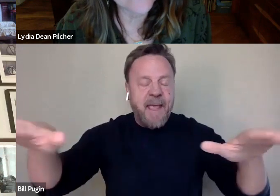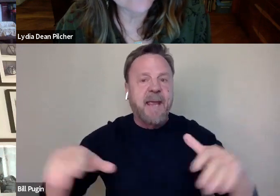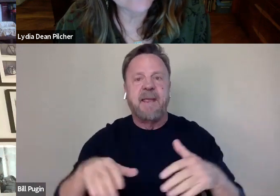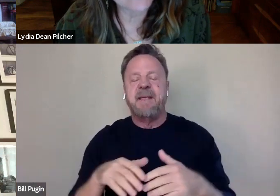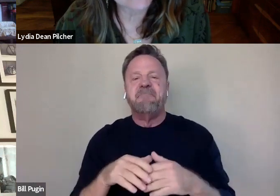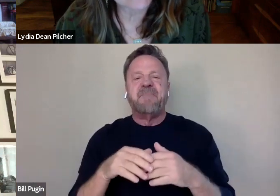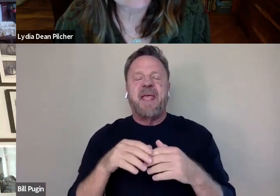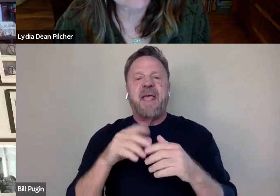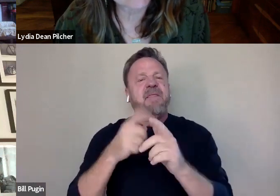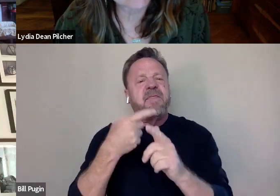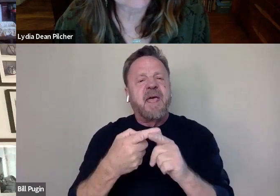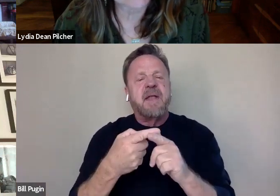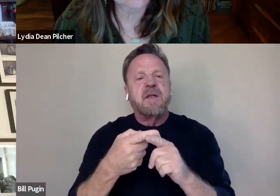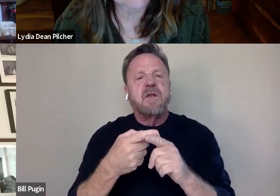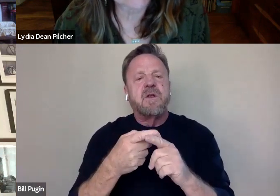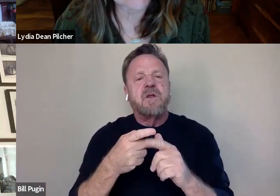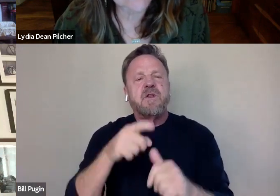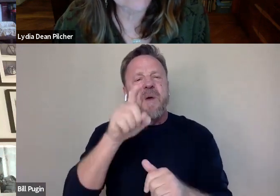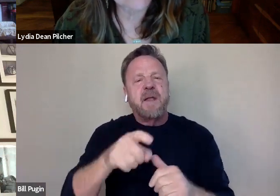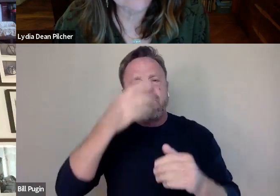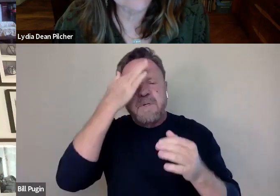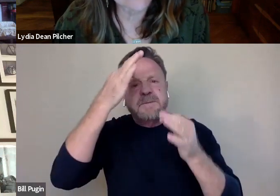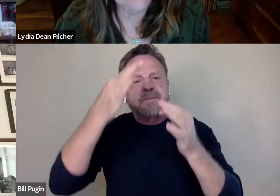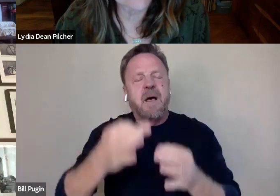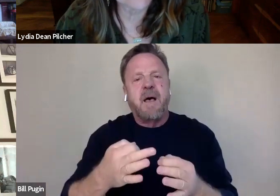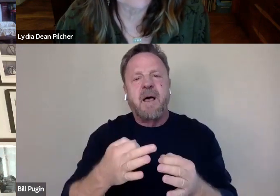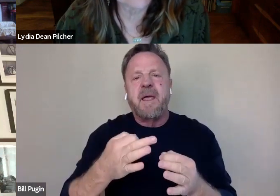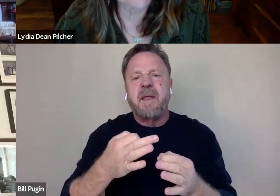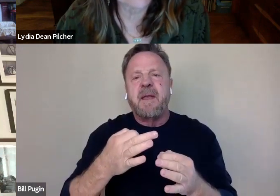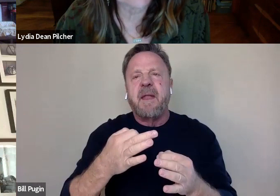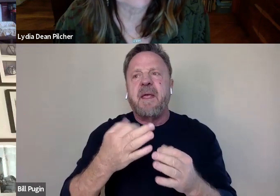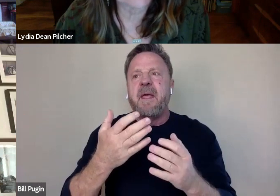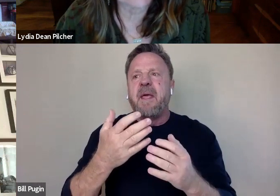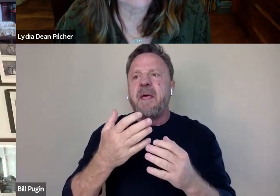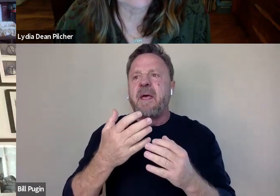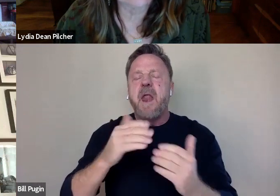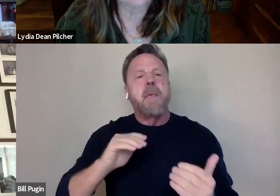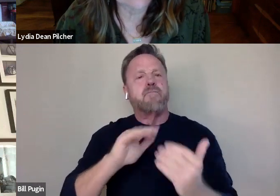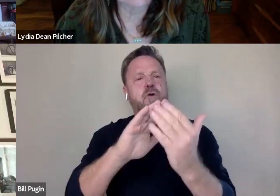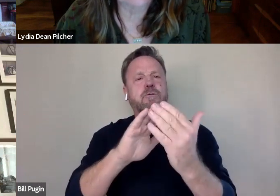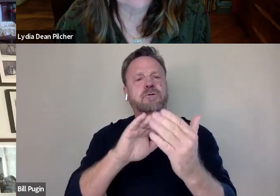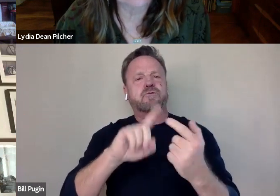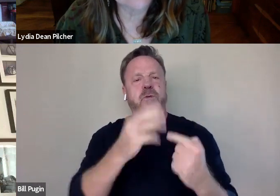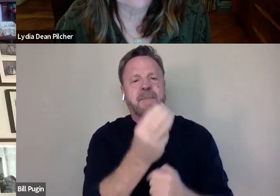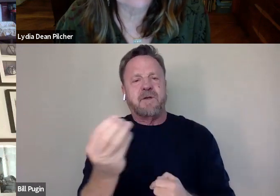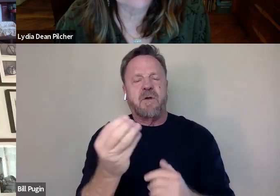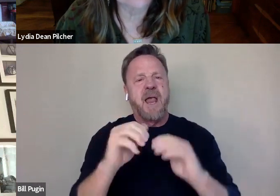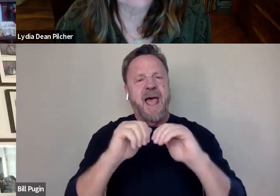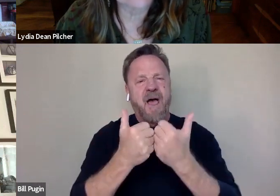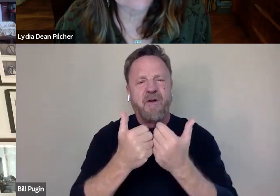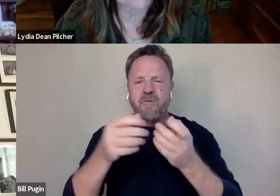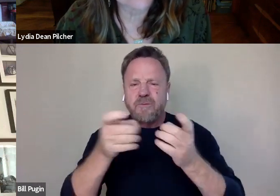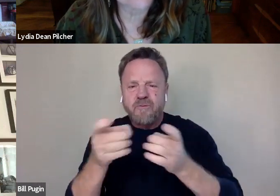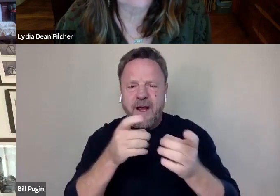and then you had to decide an approach to the material and how you were going to direct this